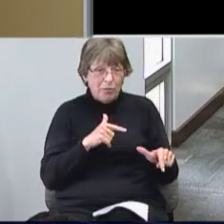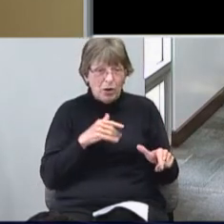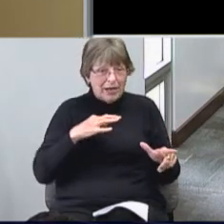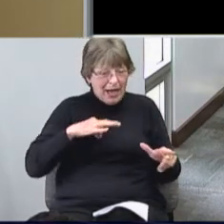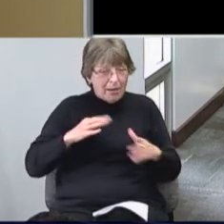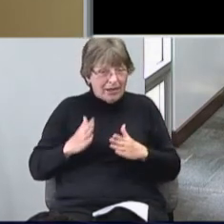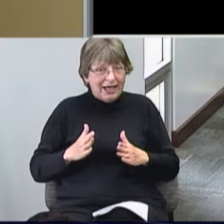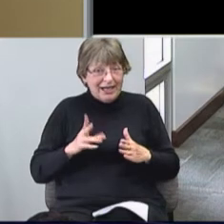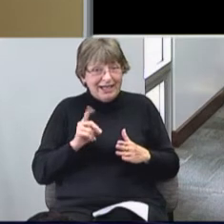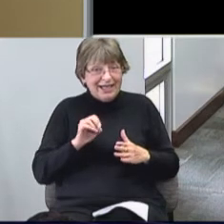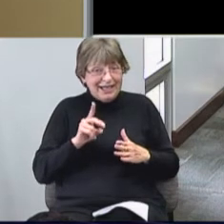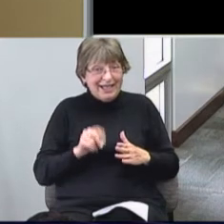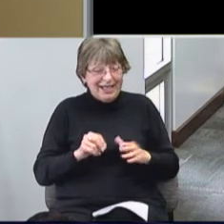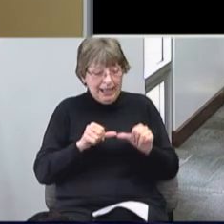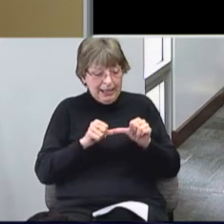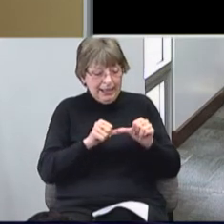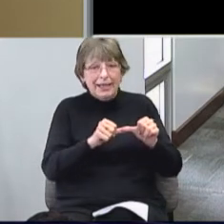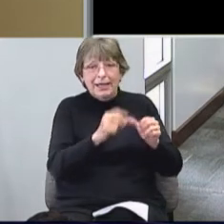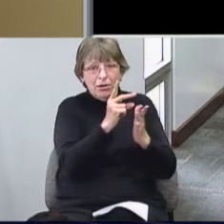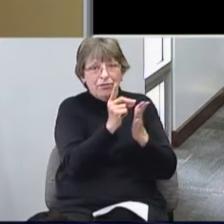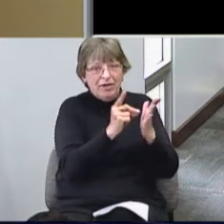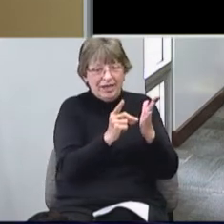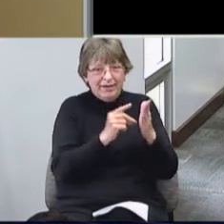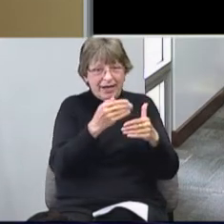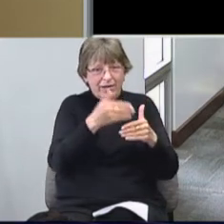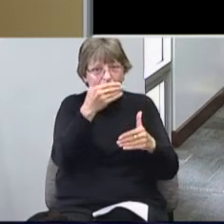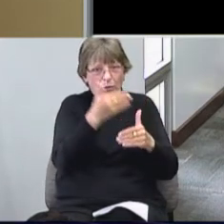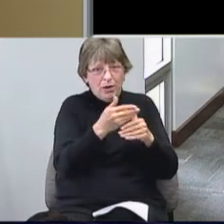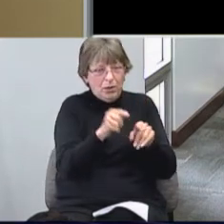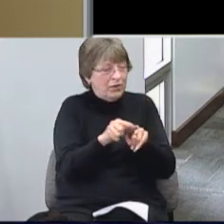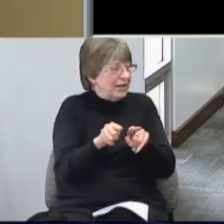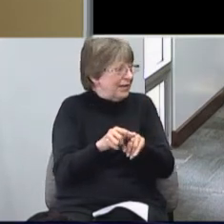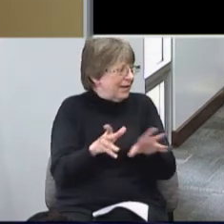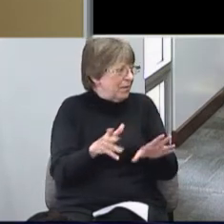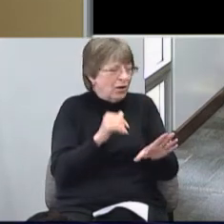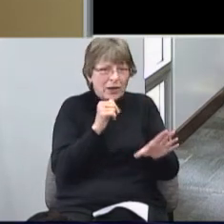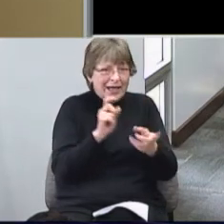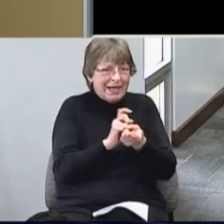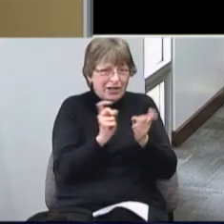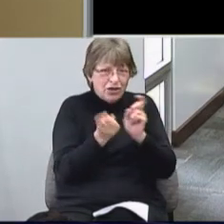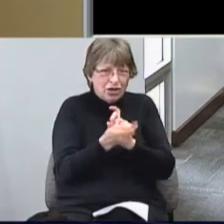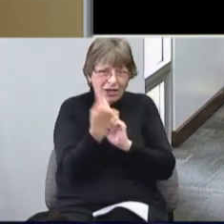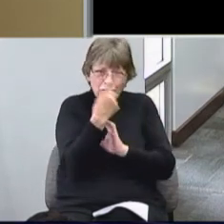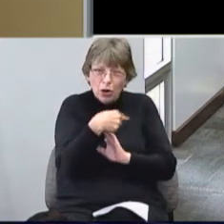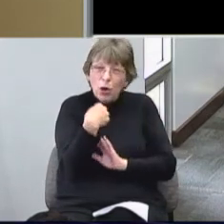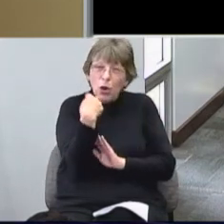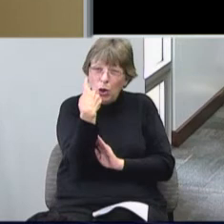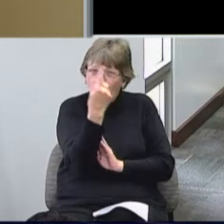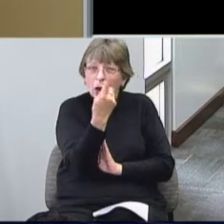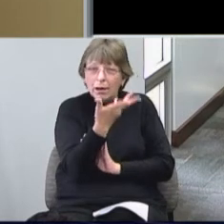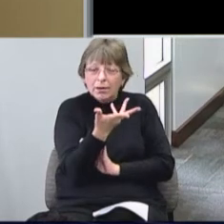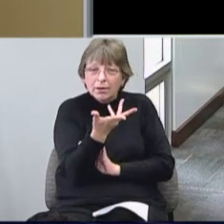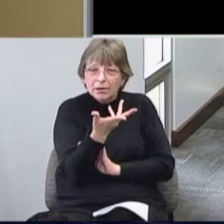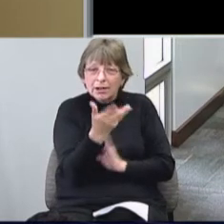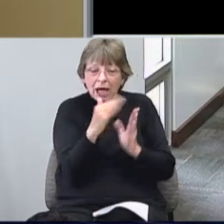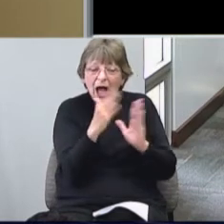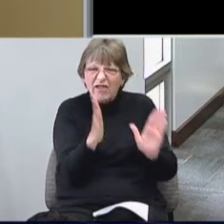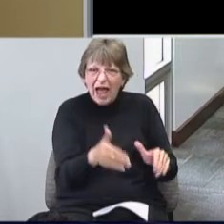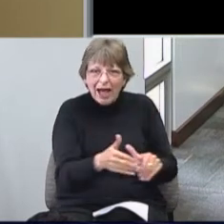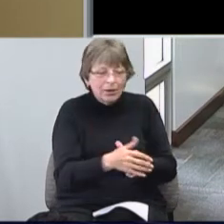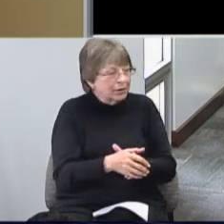applicant did keep the design of the windows the same, so didn't change the look of the